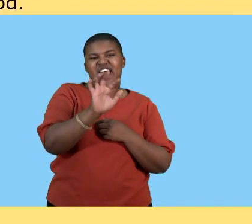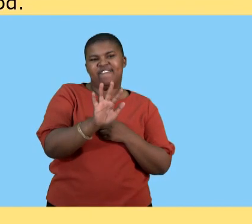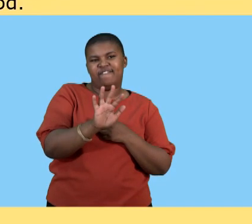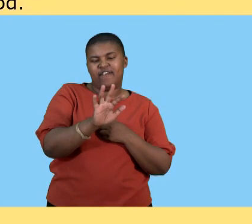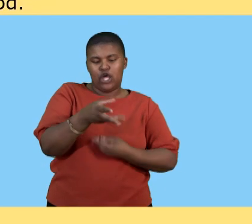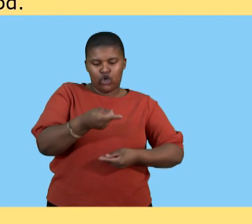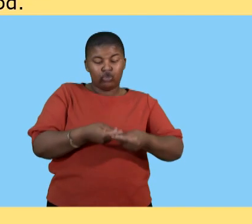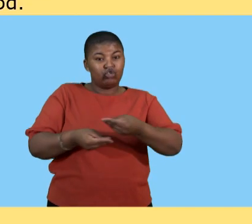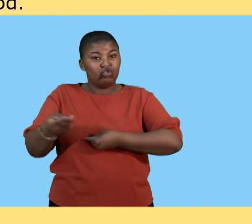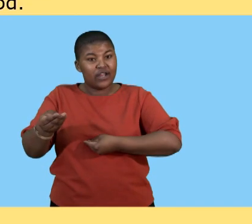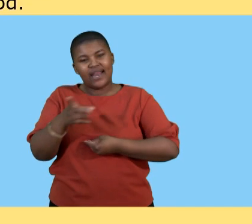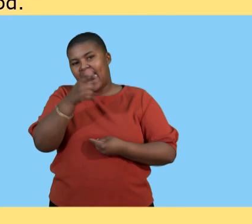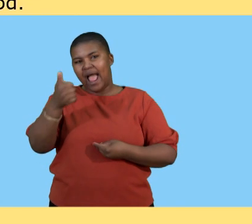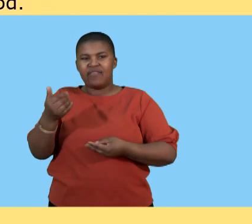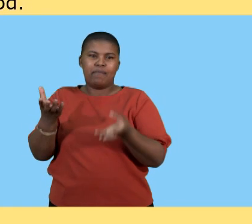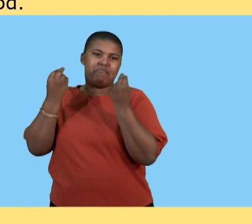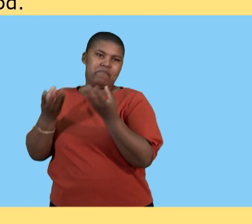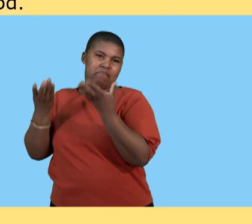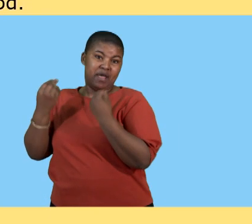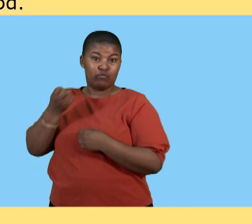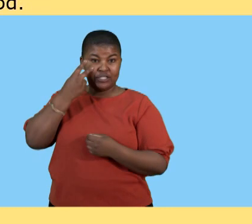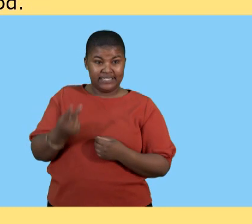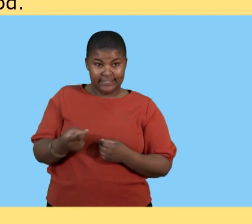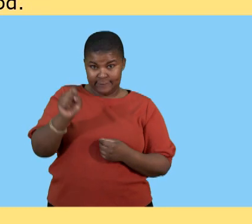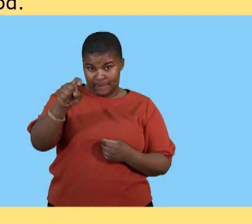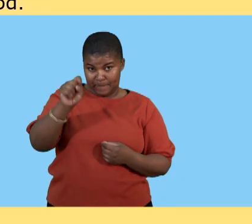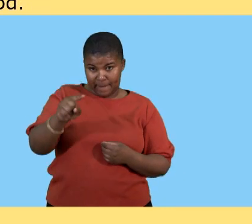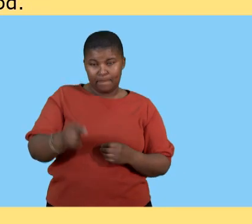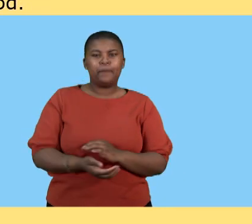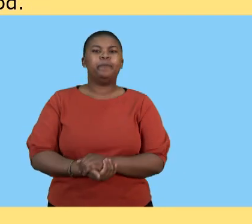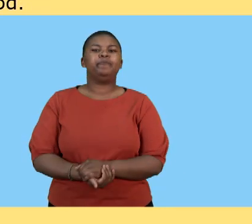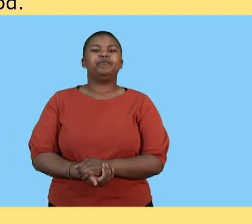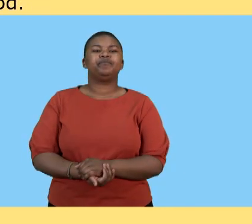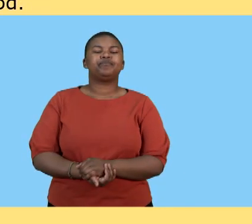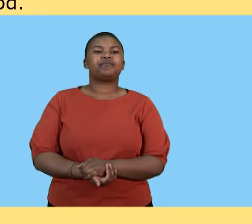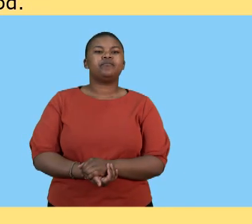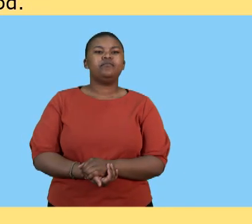other receivables. Then we'll record insurance claim 7,000.